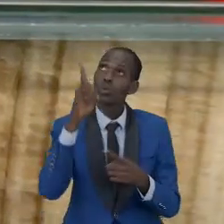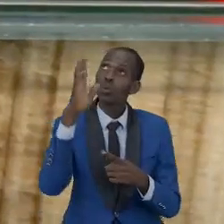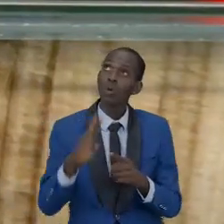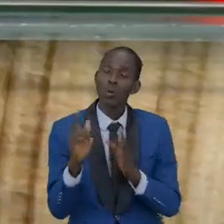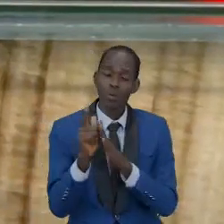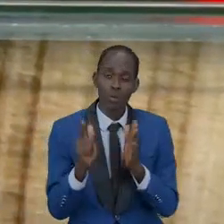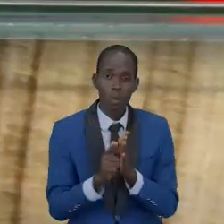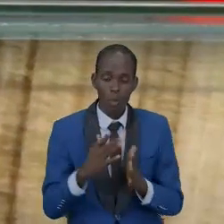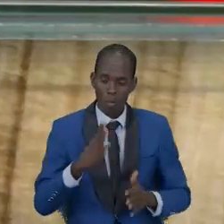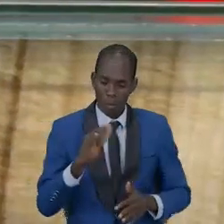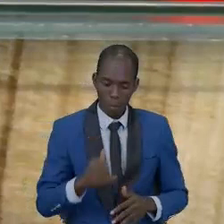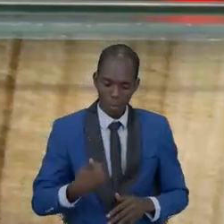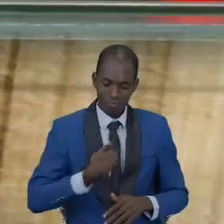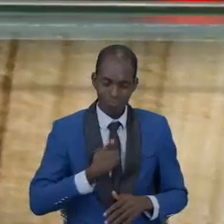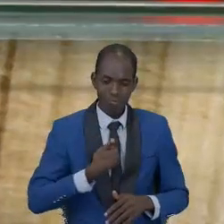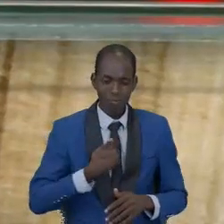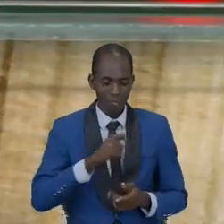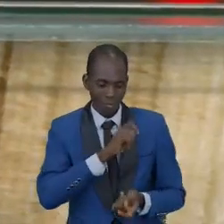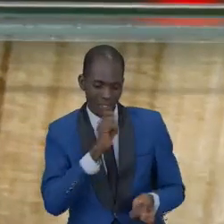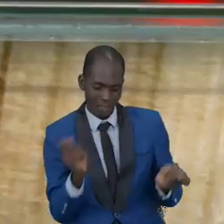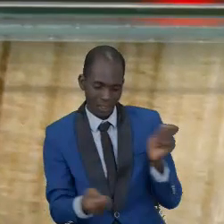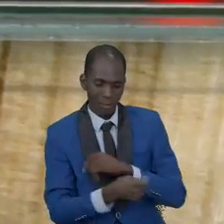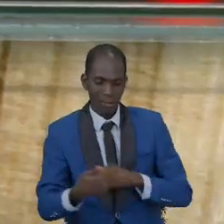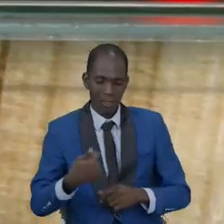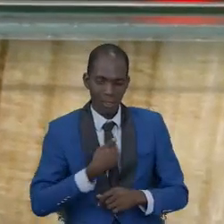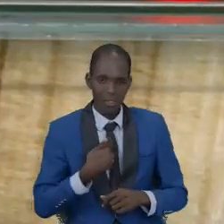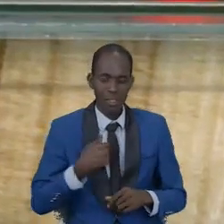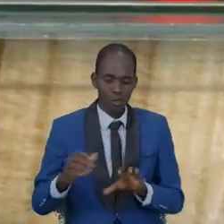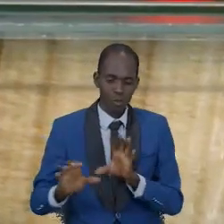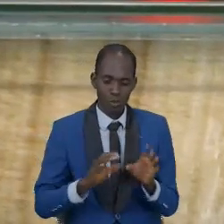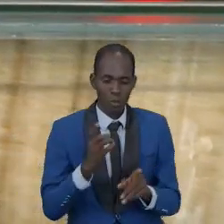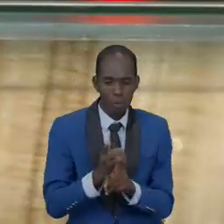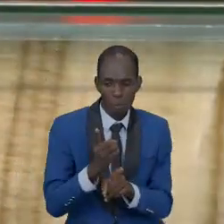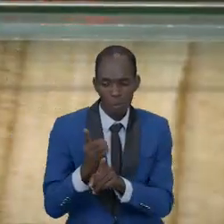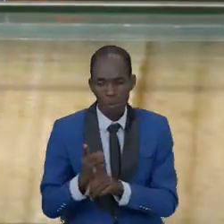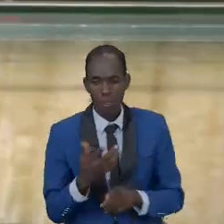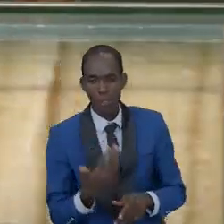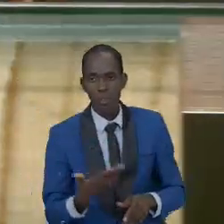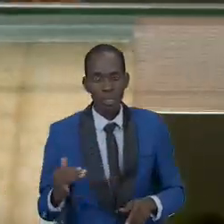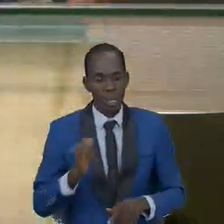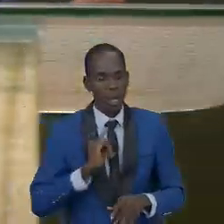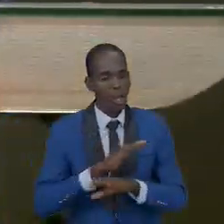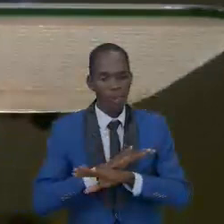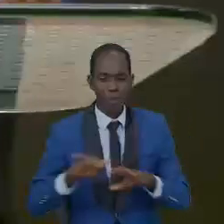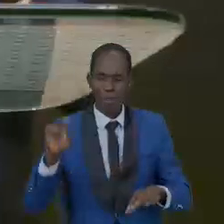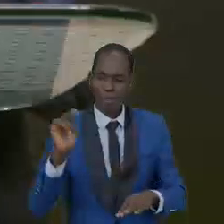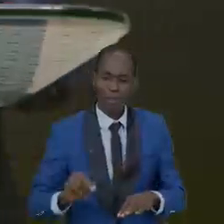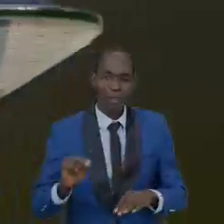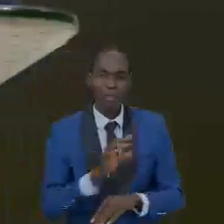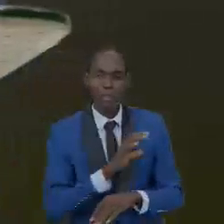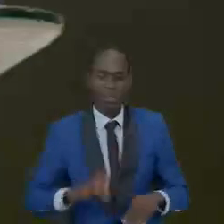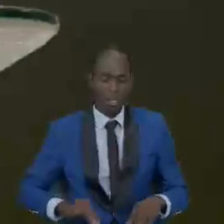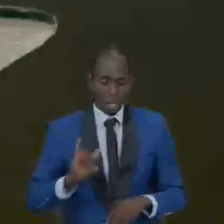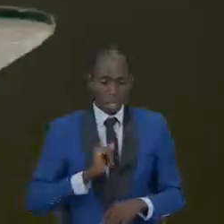by myself turning over a new leaf and doing the right thing. I don't need Christ. I